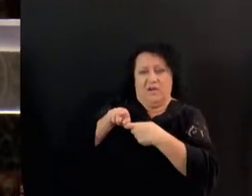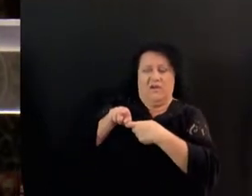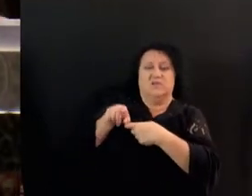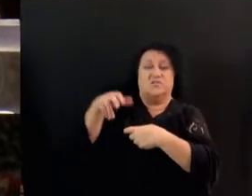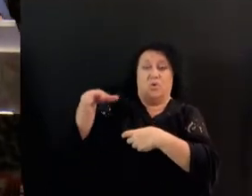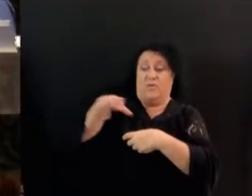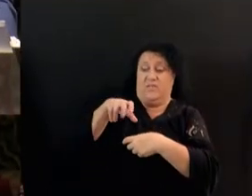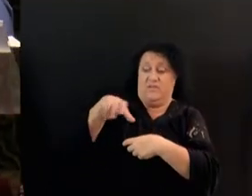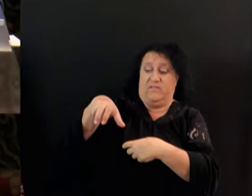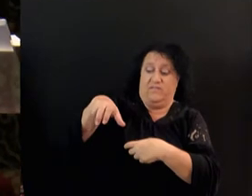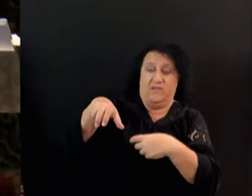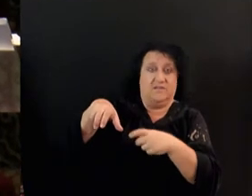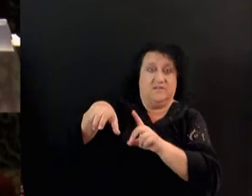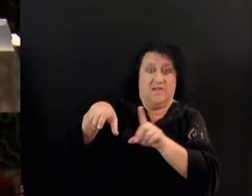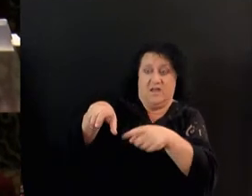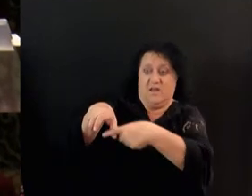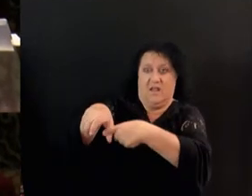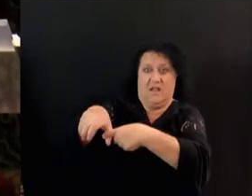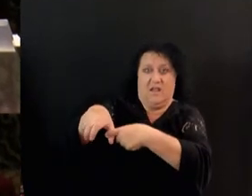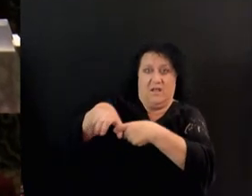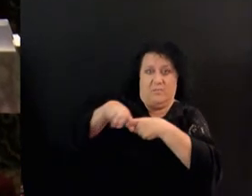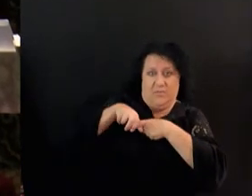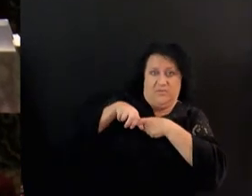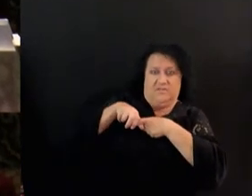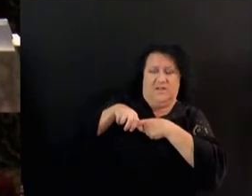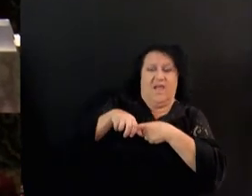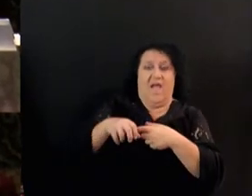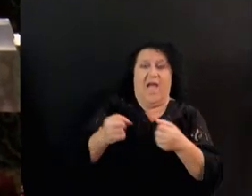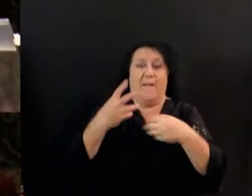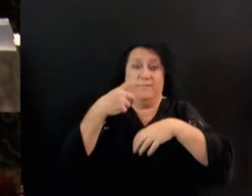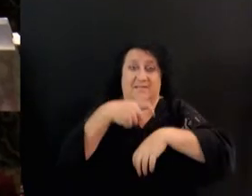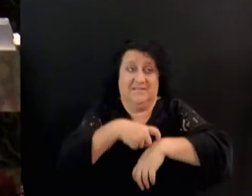life? I can't count how many times God's had to do that in mine.